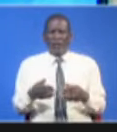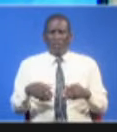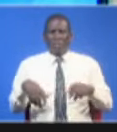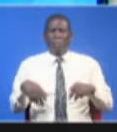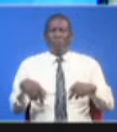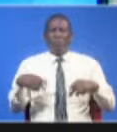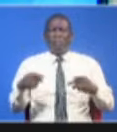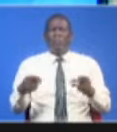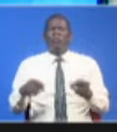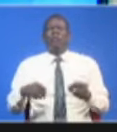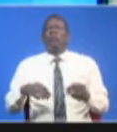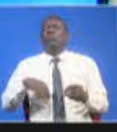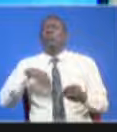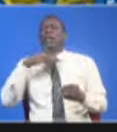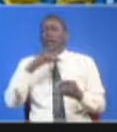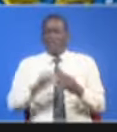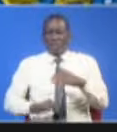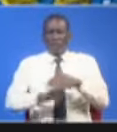were breadwinners.